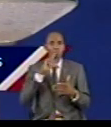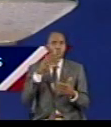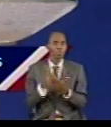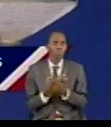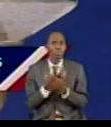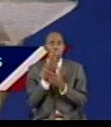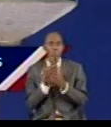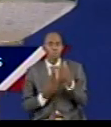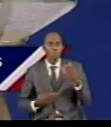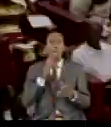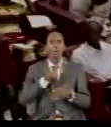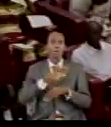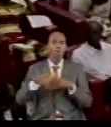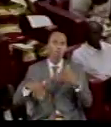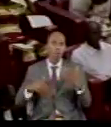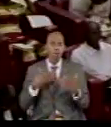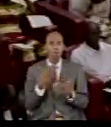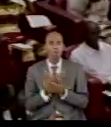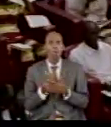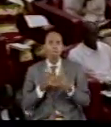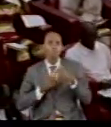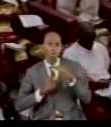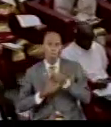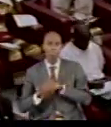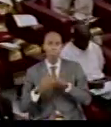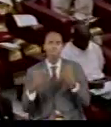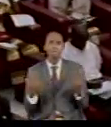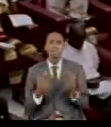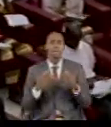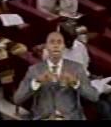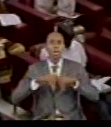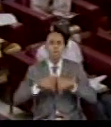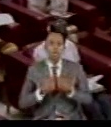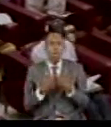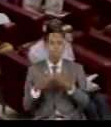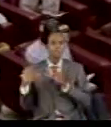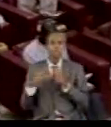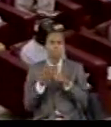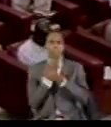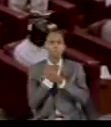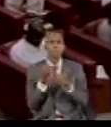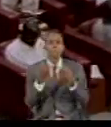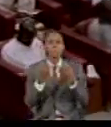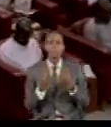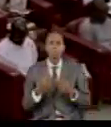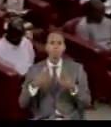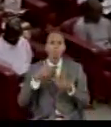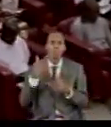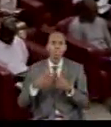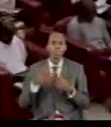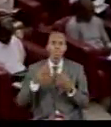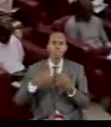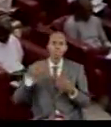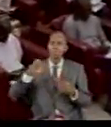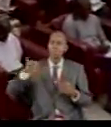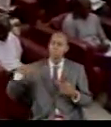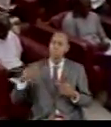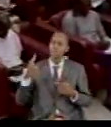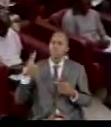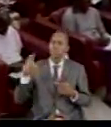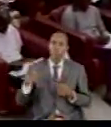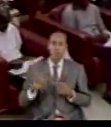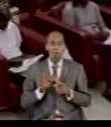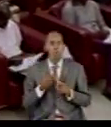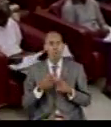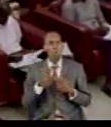that they are all under sin. How does salvation